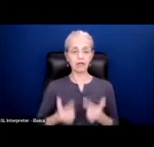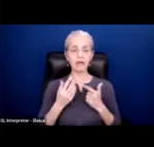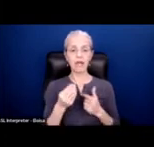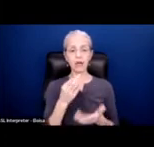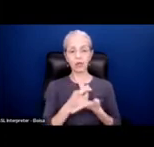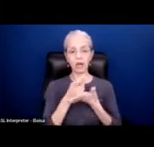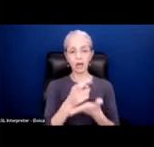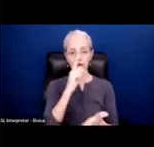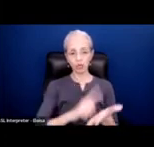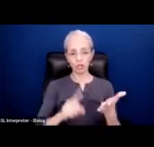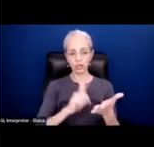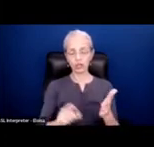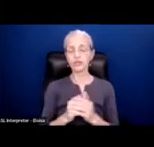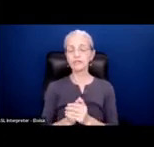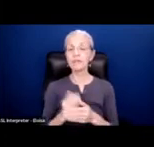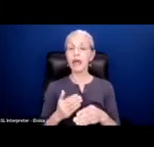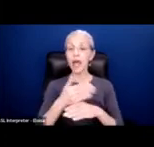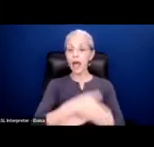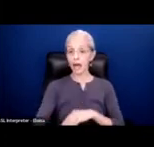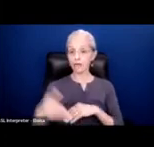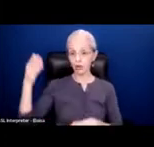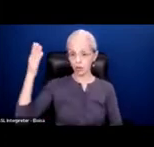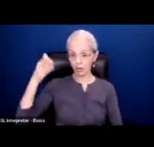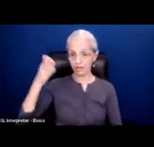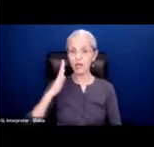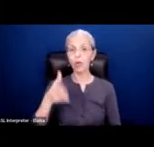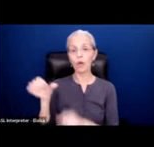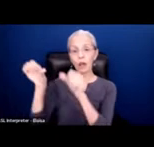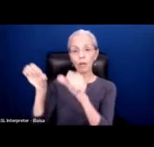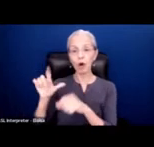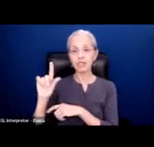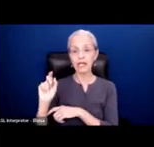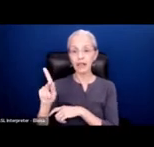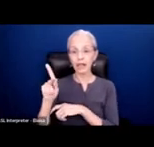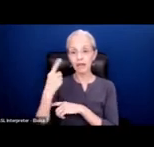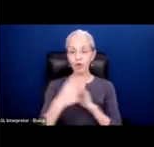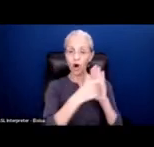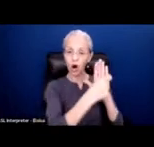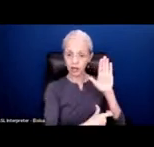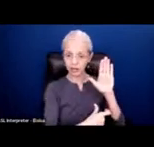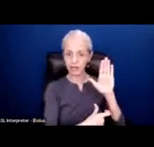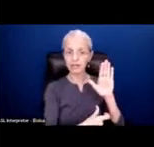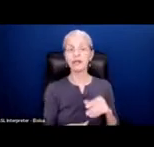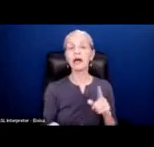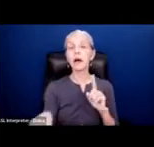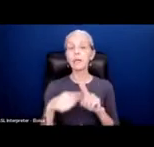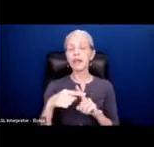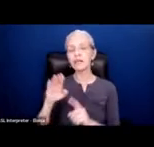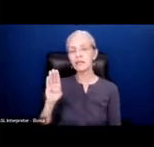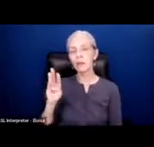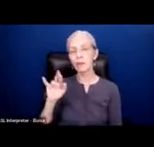After I present, I will post a link to the article that I'll be presenting today, and also a brief